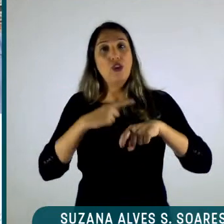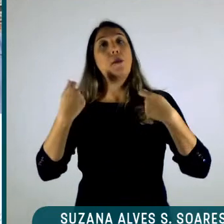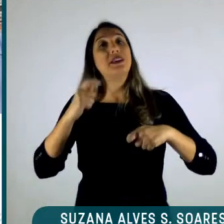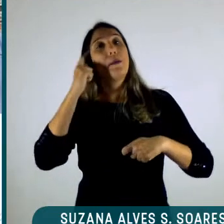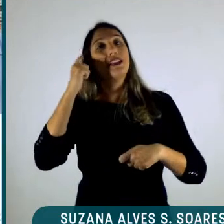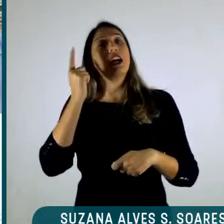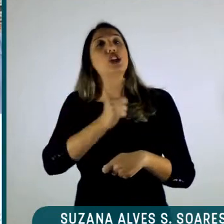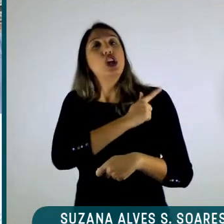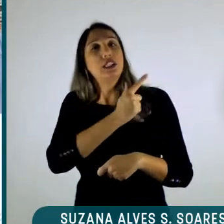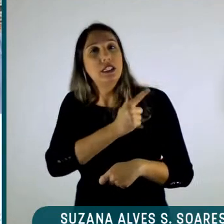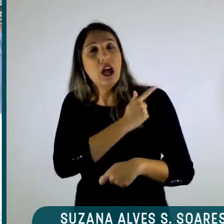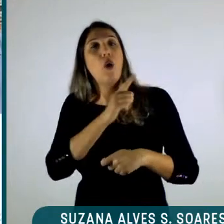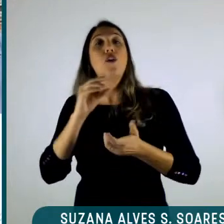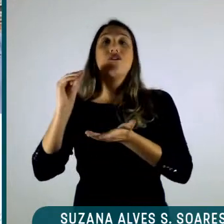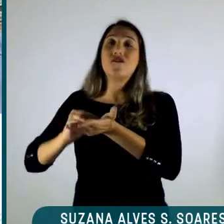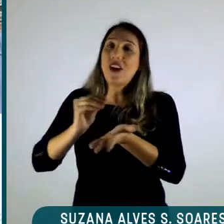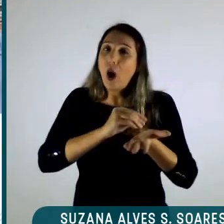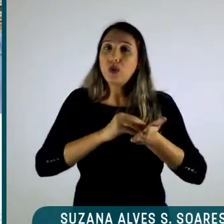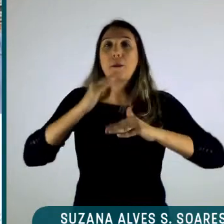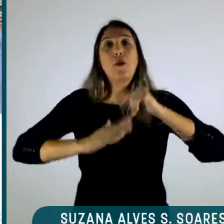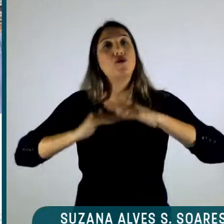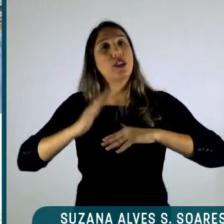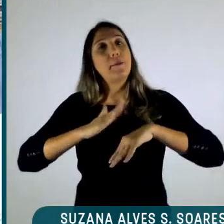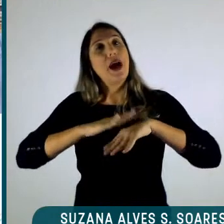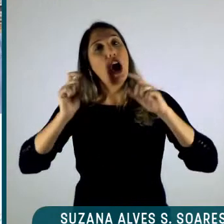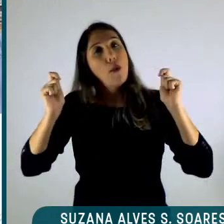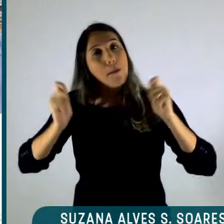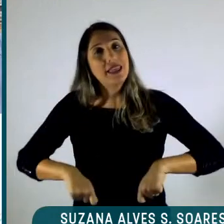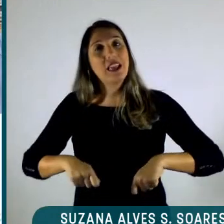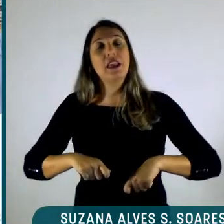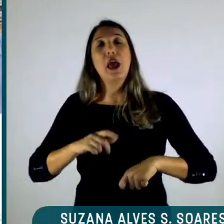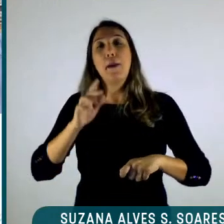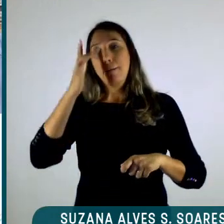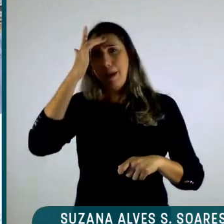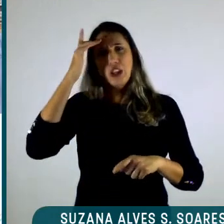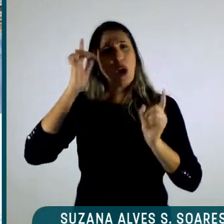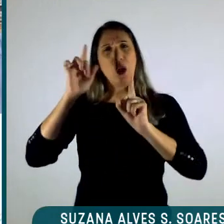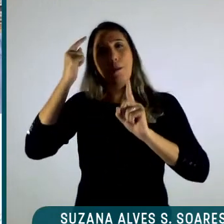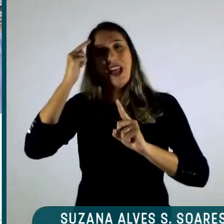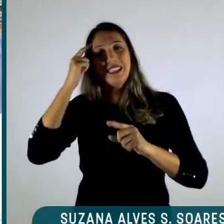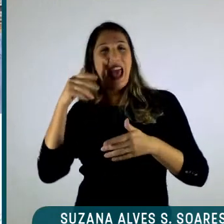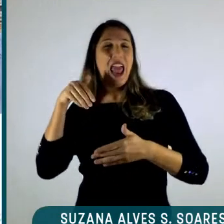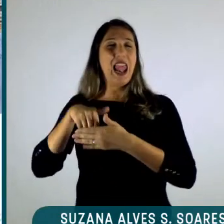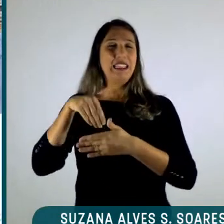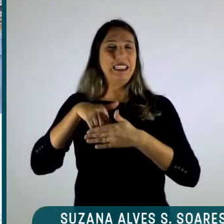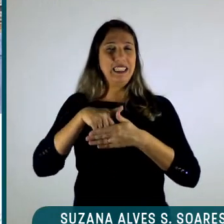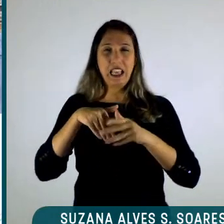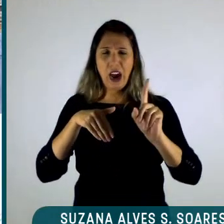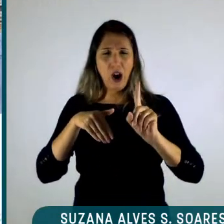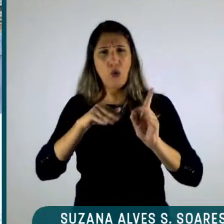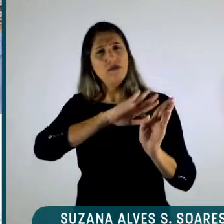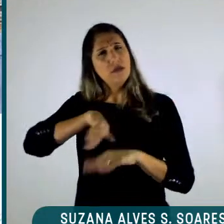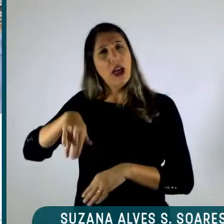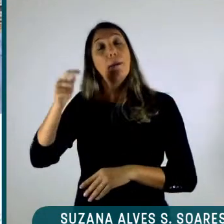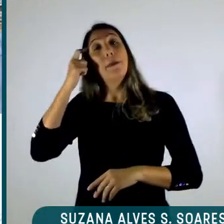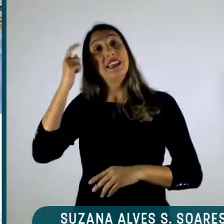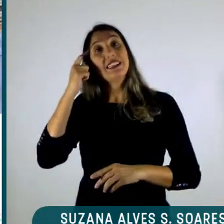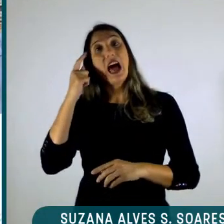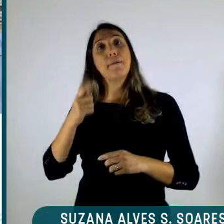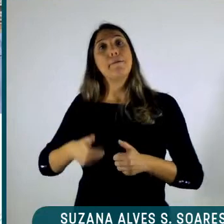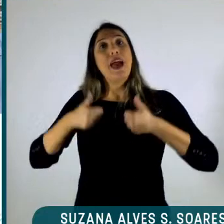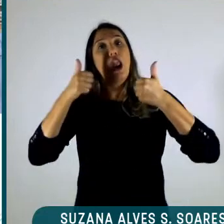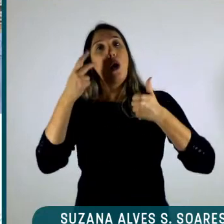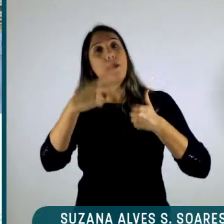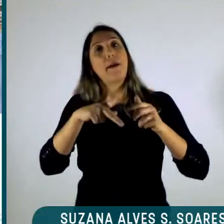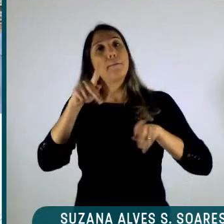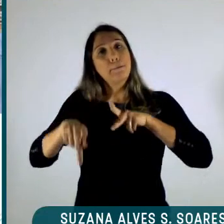example. So we have to now think of management. We need competent professionals, professionals that are thinking